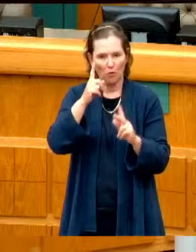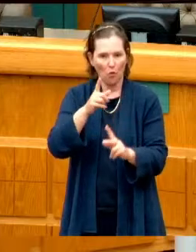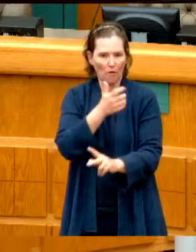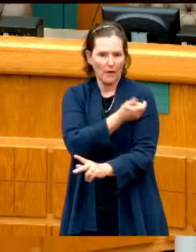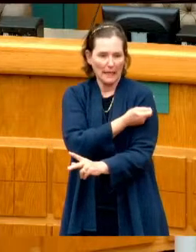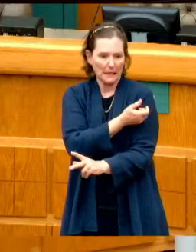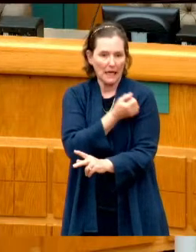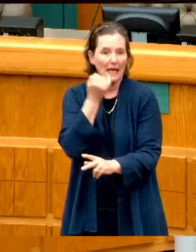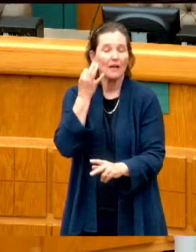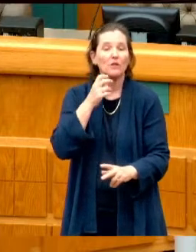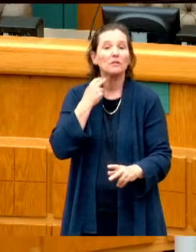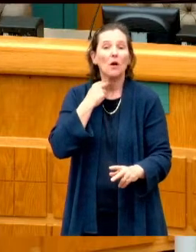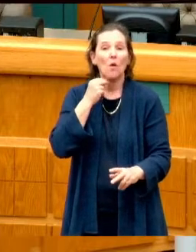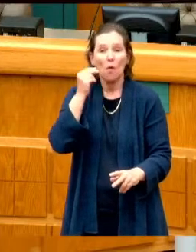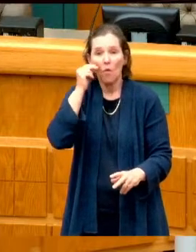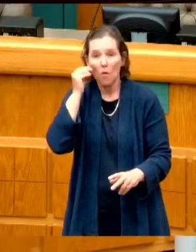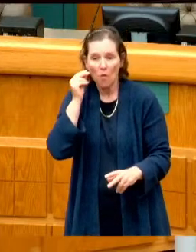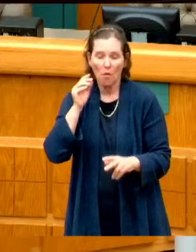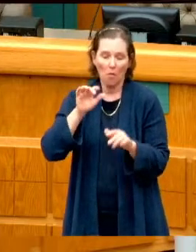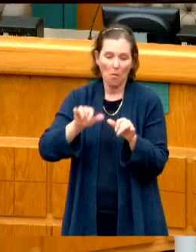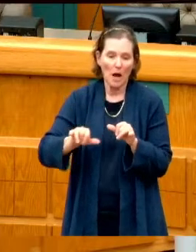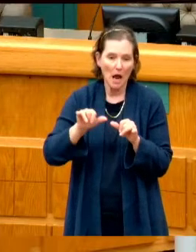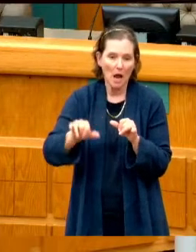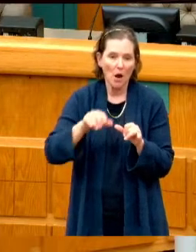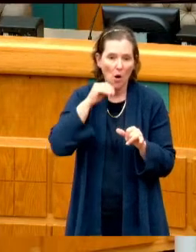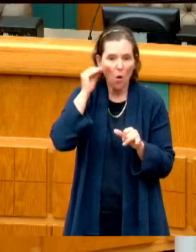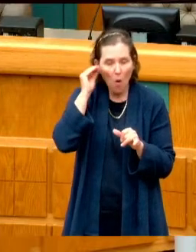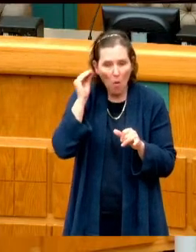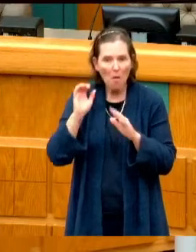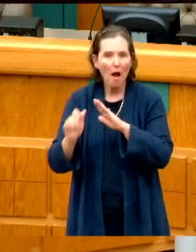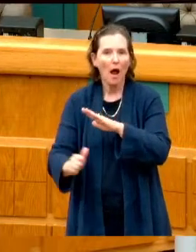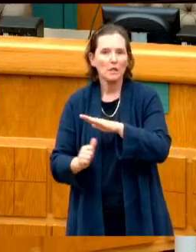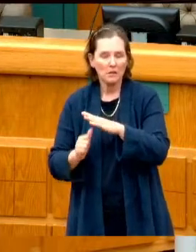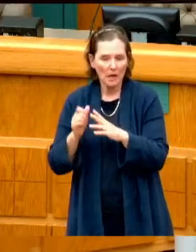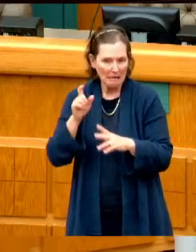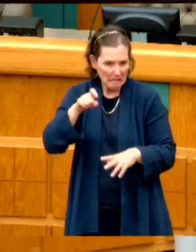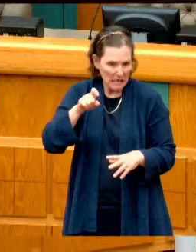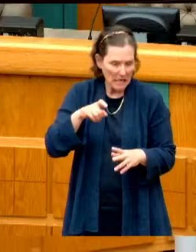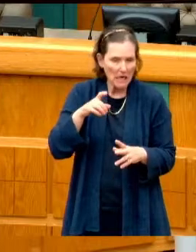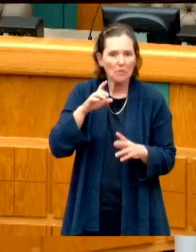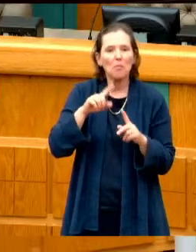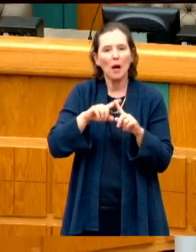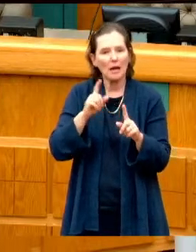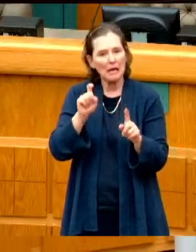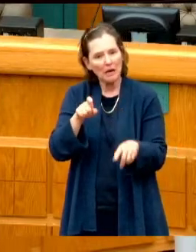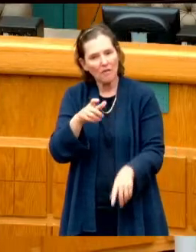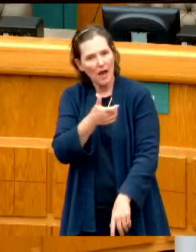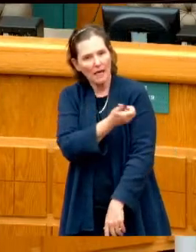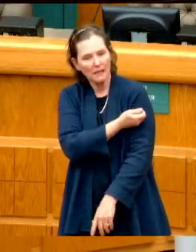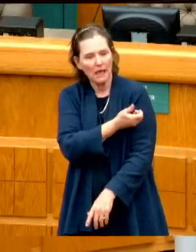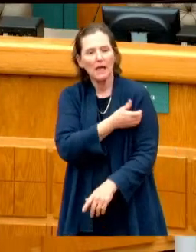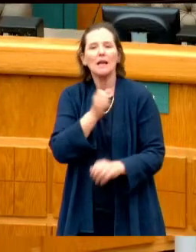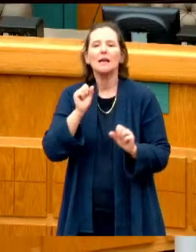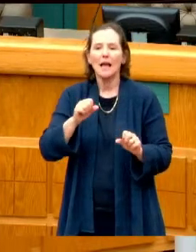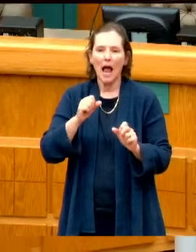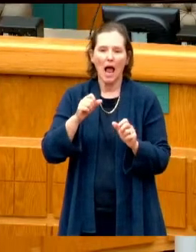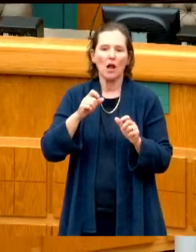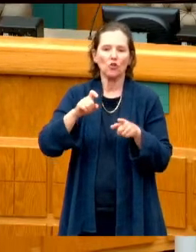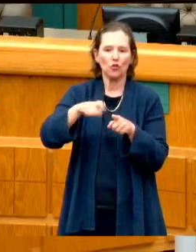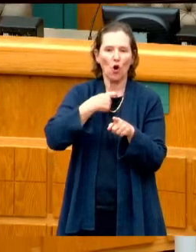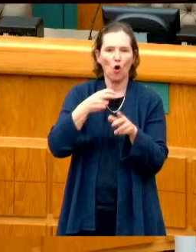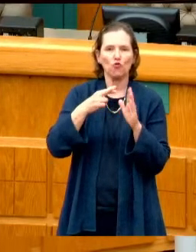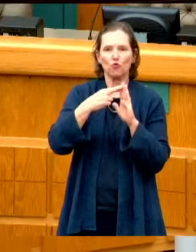1-888-728-0018. And I encourage everyone who is eligible to sign up for the program or help a senior or